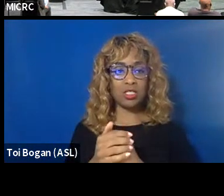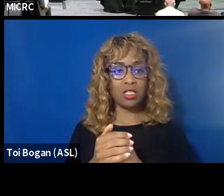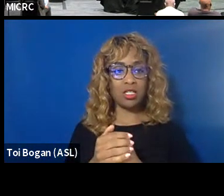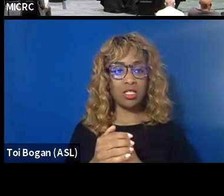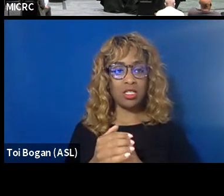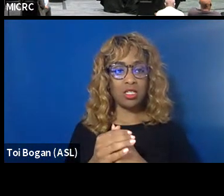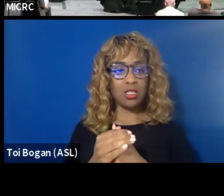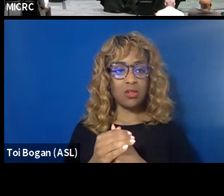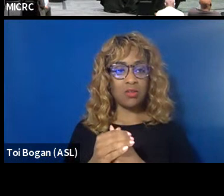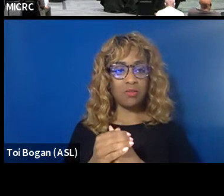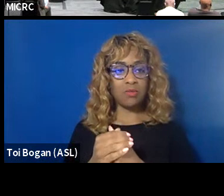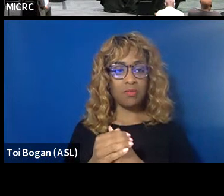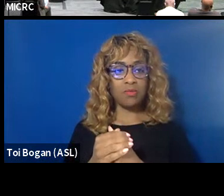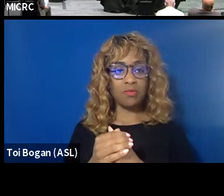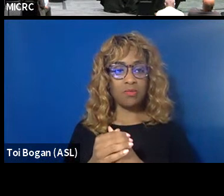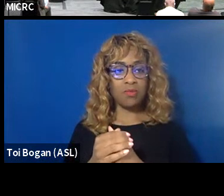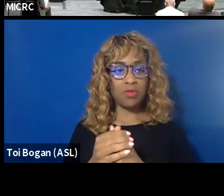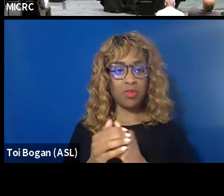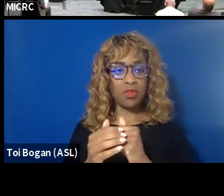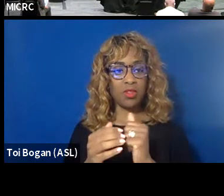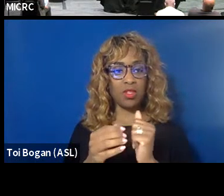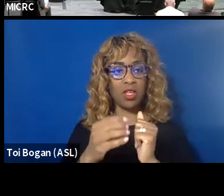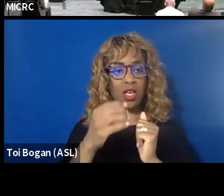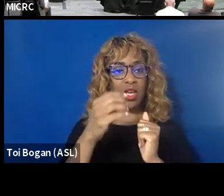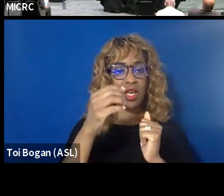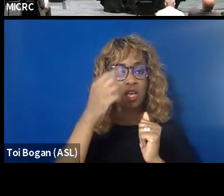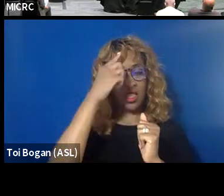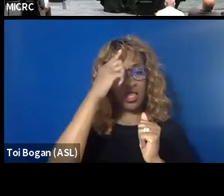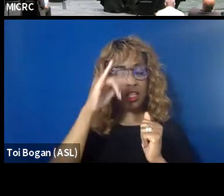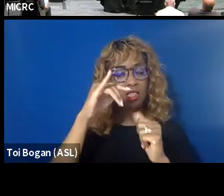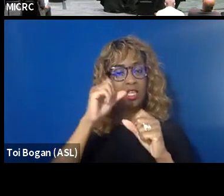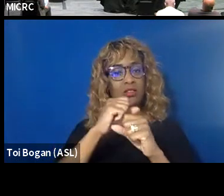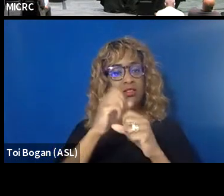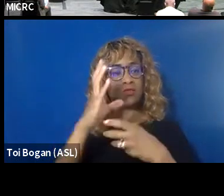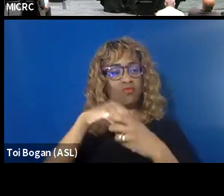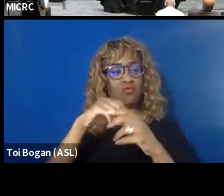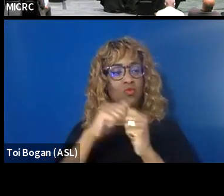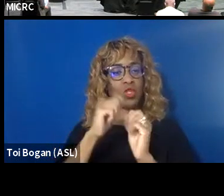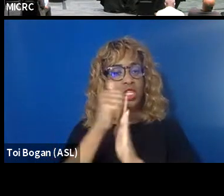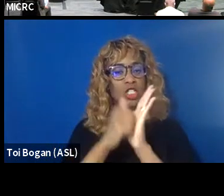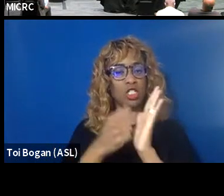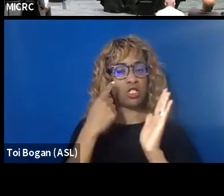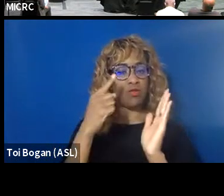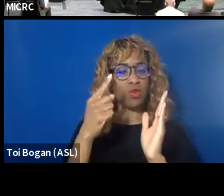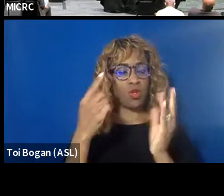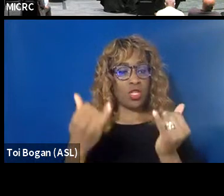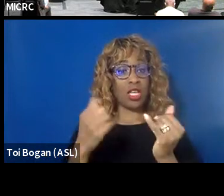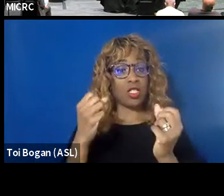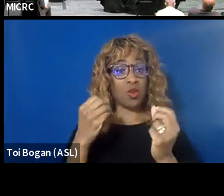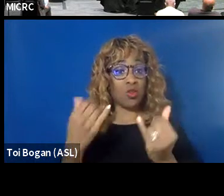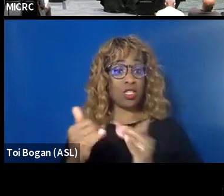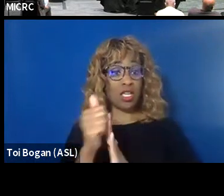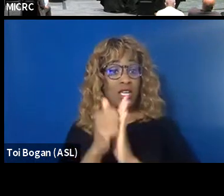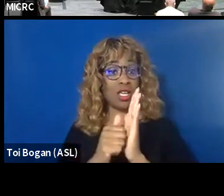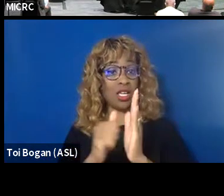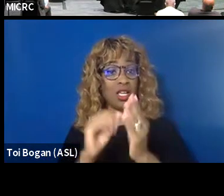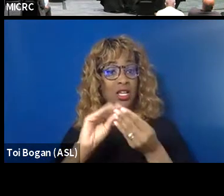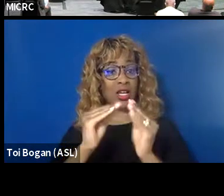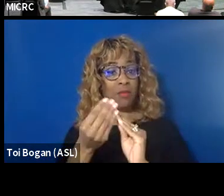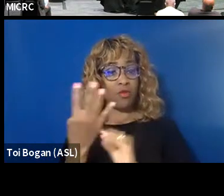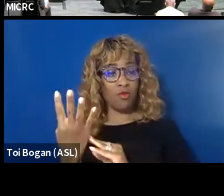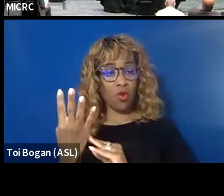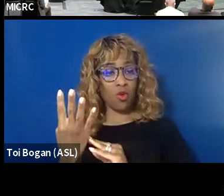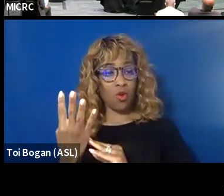I envision them, they're part of the agenda for the day. So in today's agenda, item 4 would